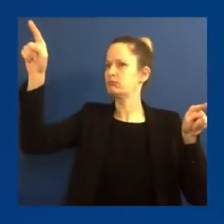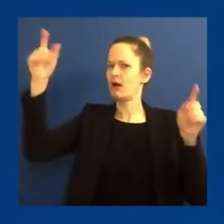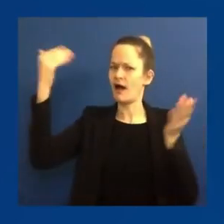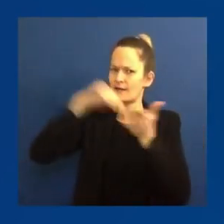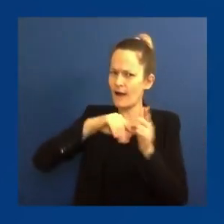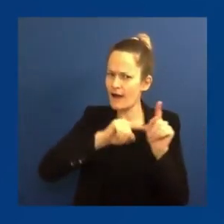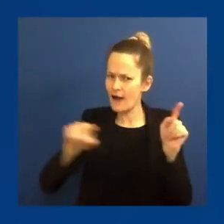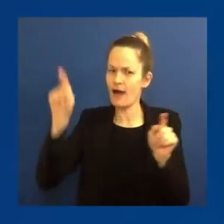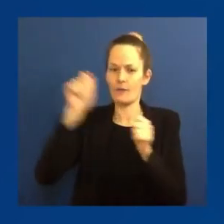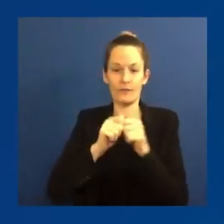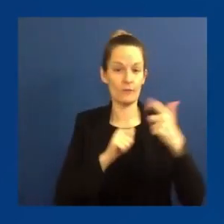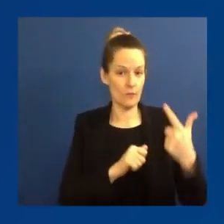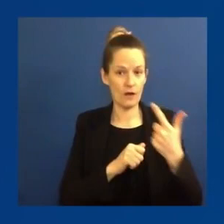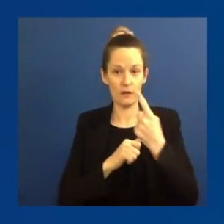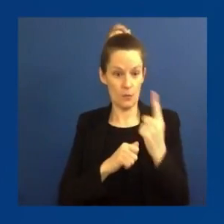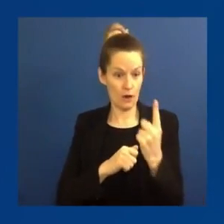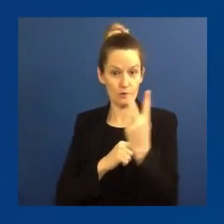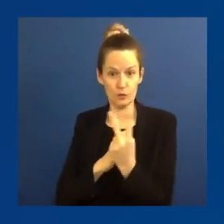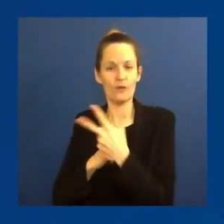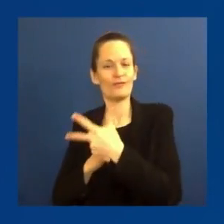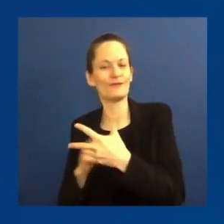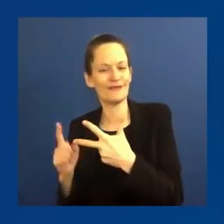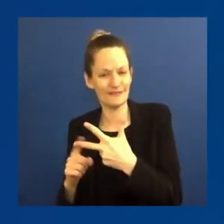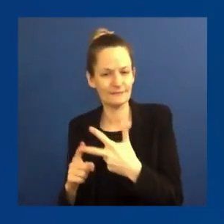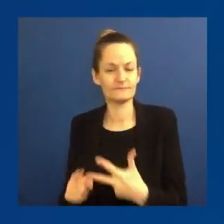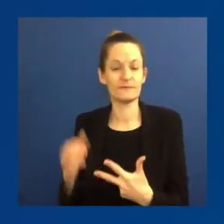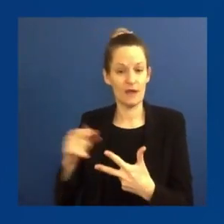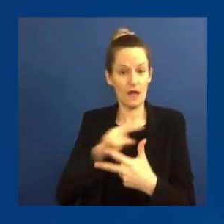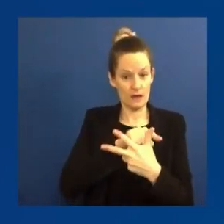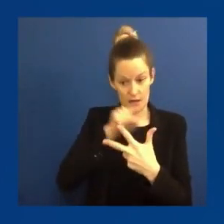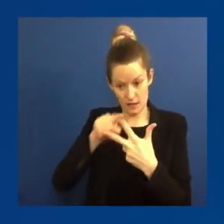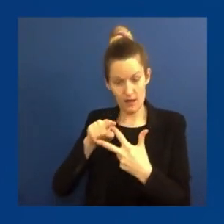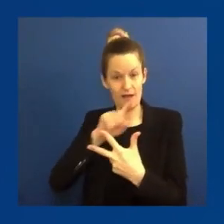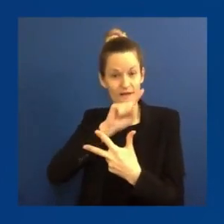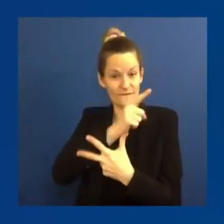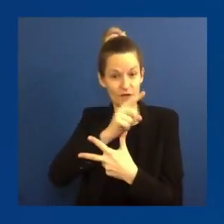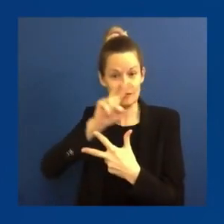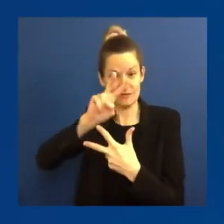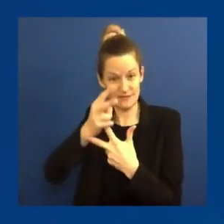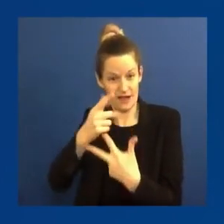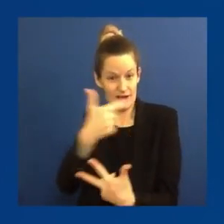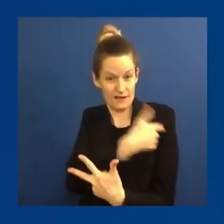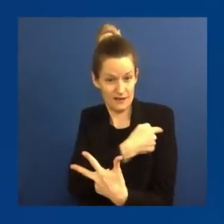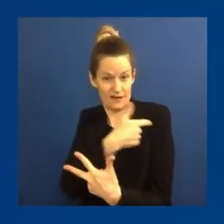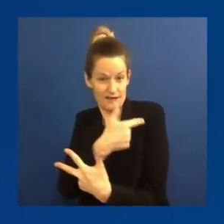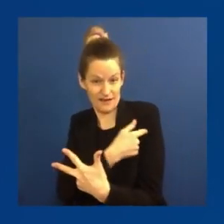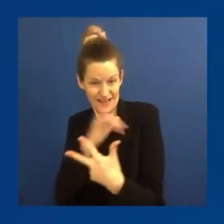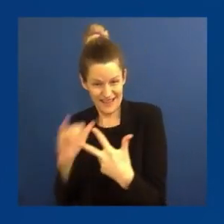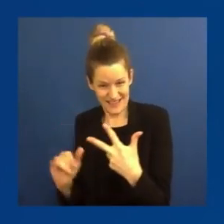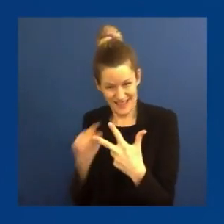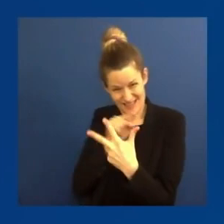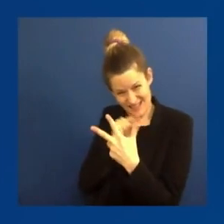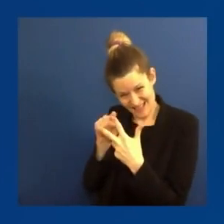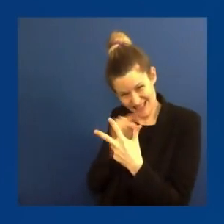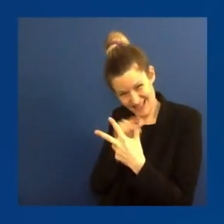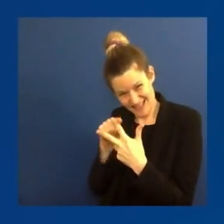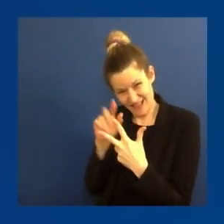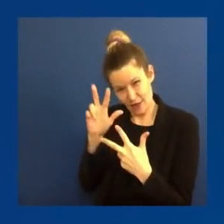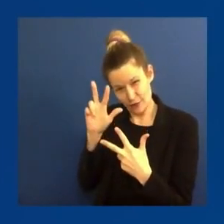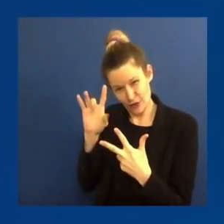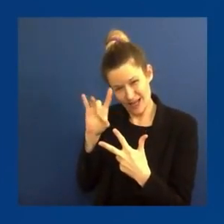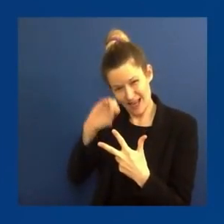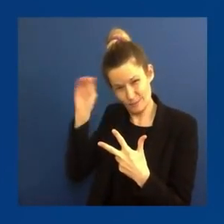those who received the first 2 doses, vaccine effectiveness was 38% against emergency room visits and urgent care